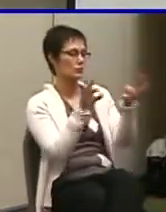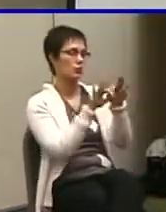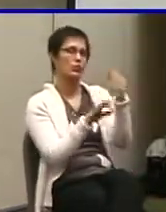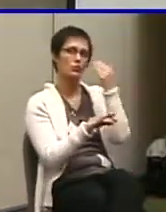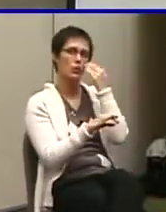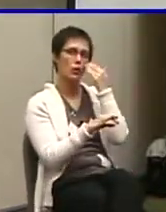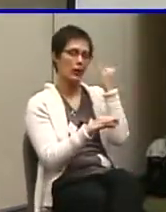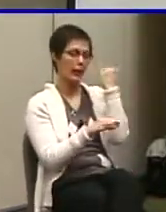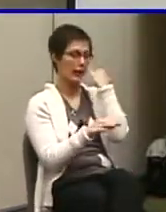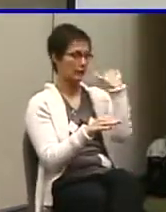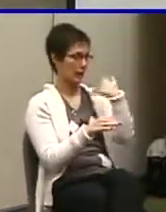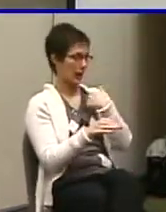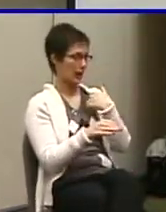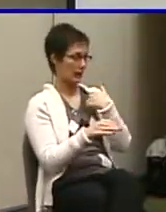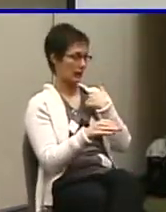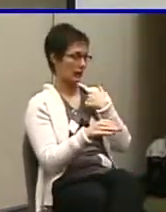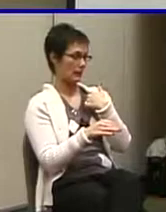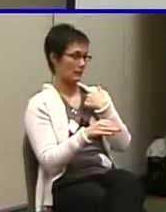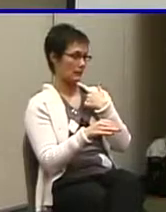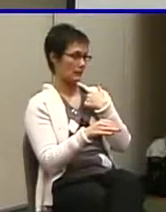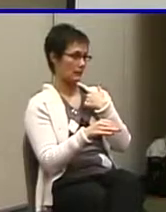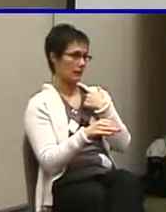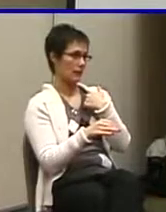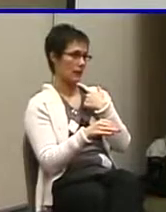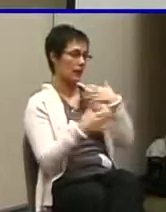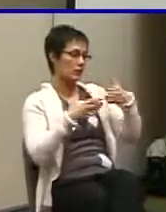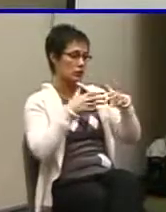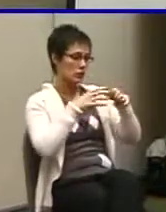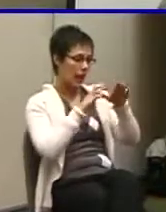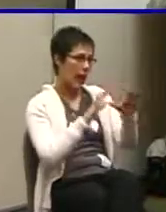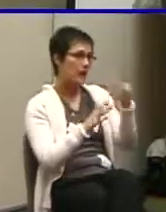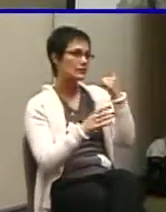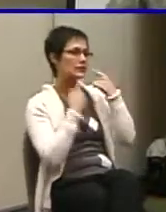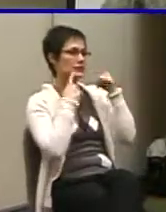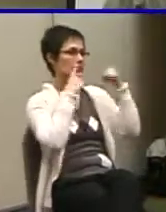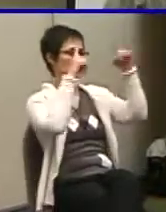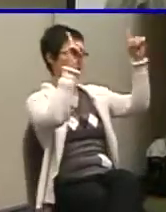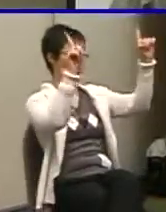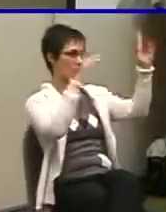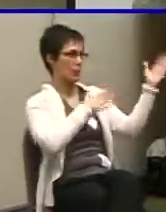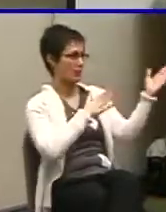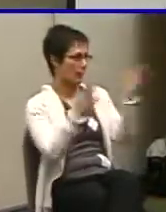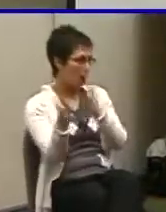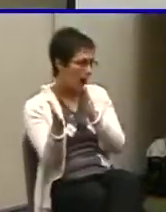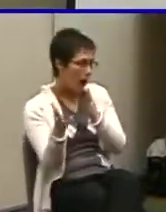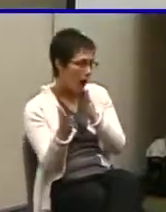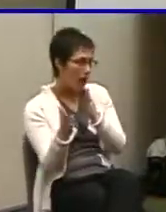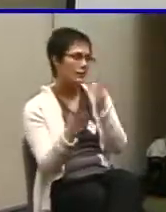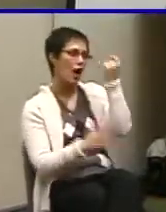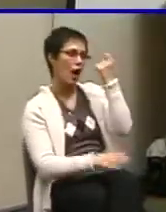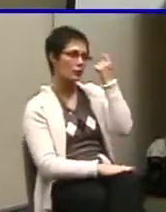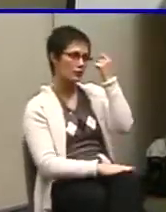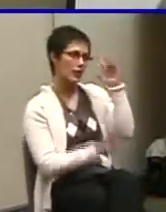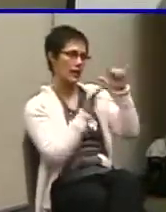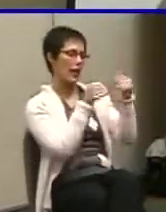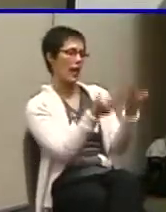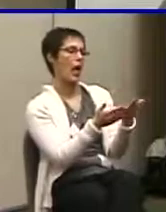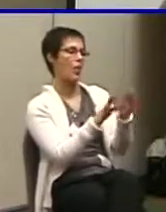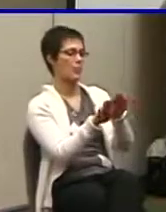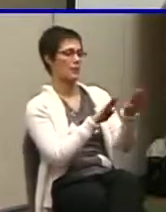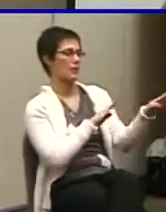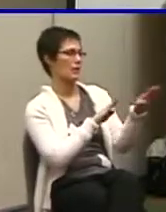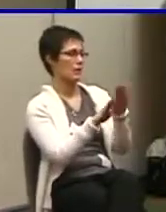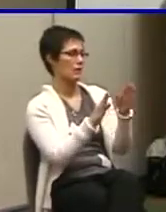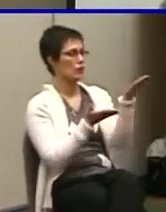that has a halfway decent chance of actually addressing the behavior, understanding how that behavior serves